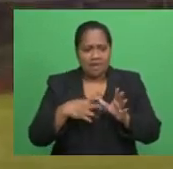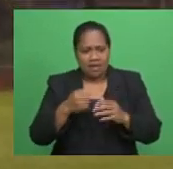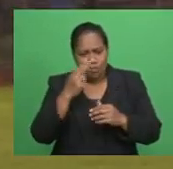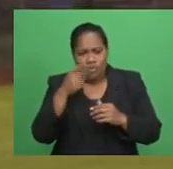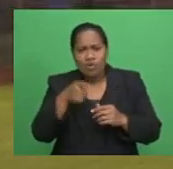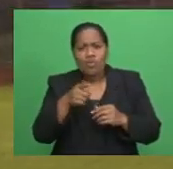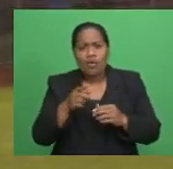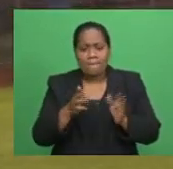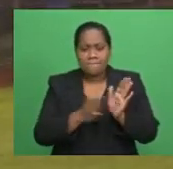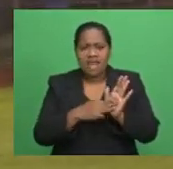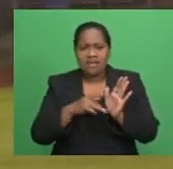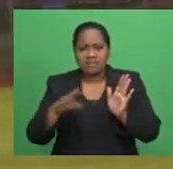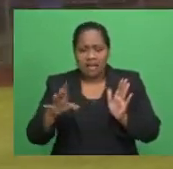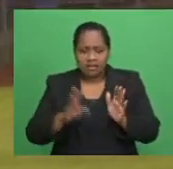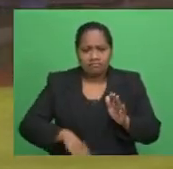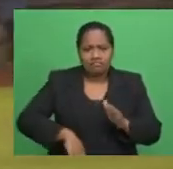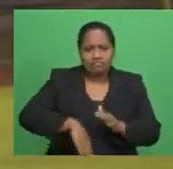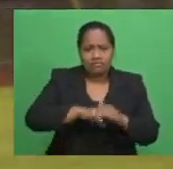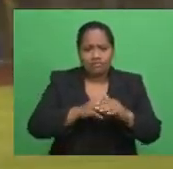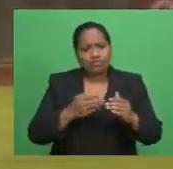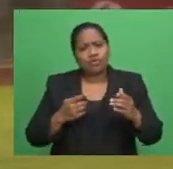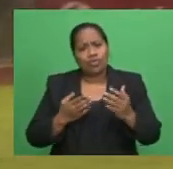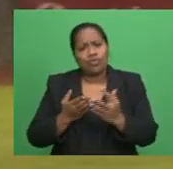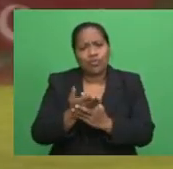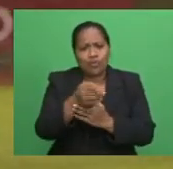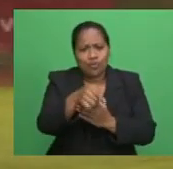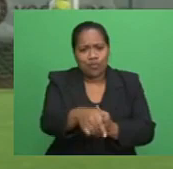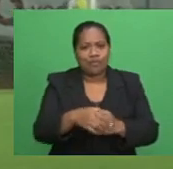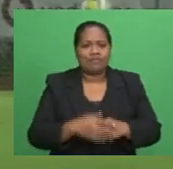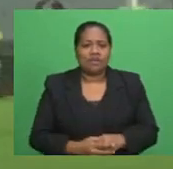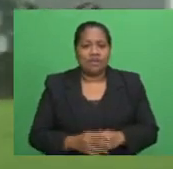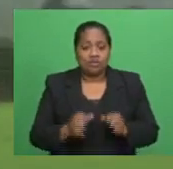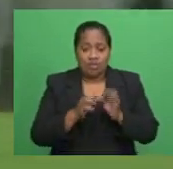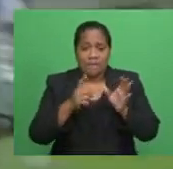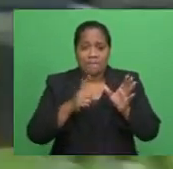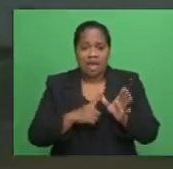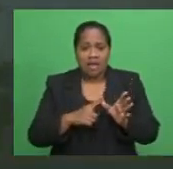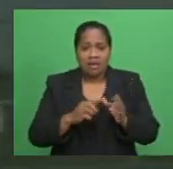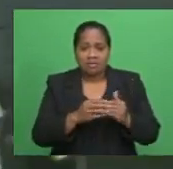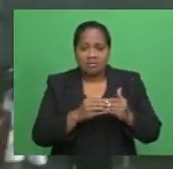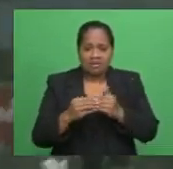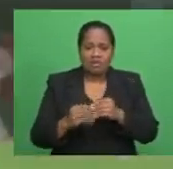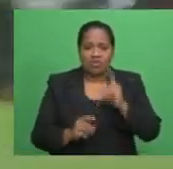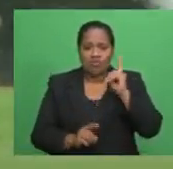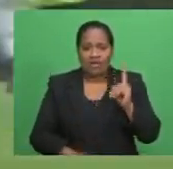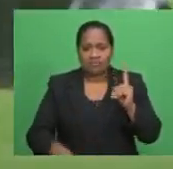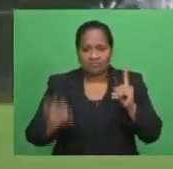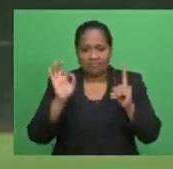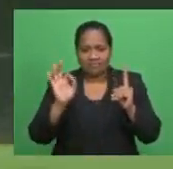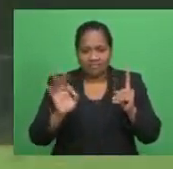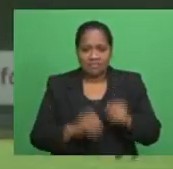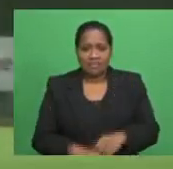from a penalty spot. Ba led 1-0 at halftime. Lautoka upped the tempo in the